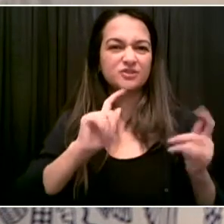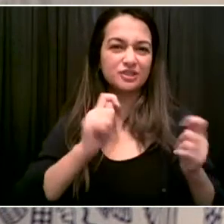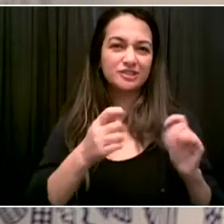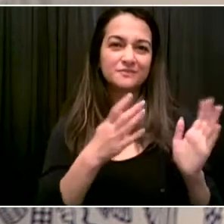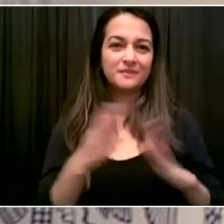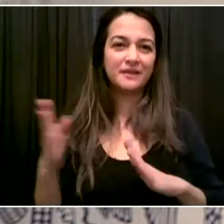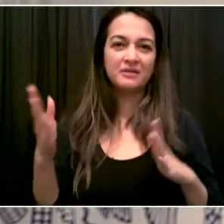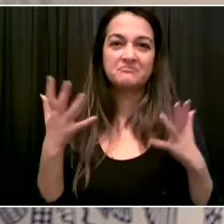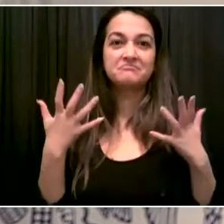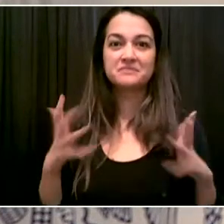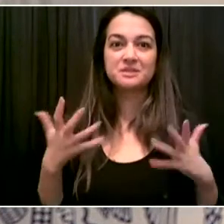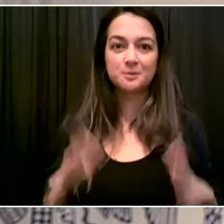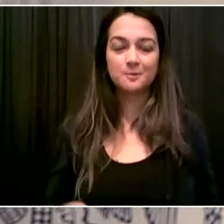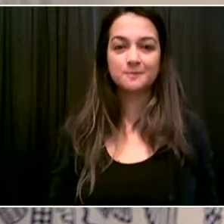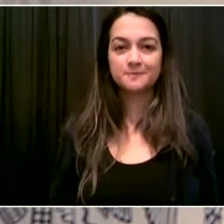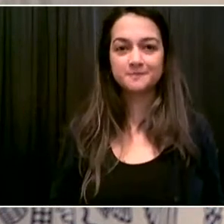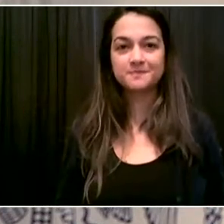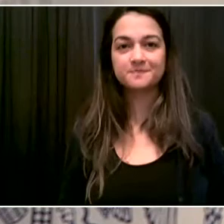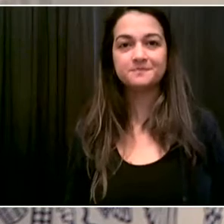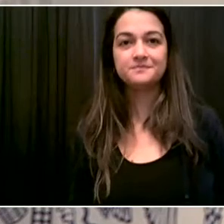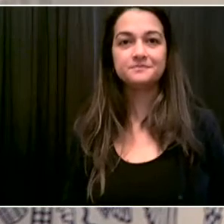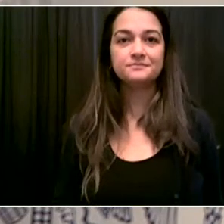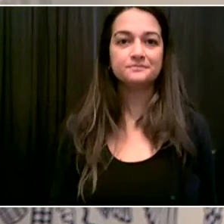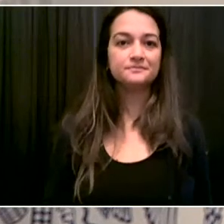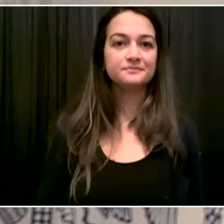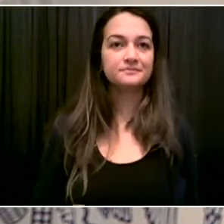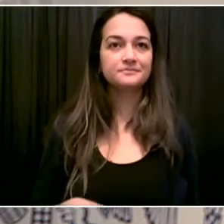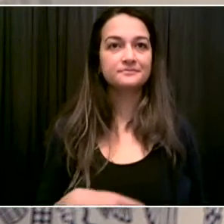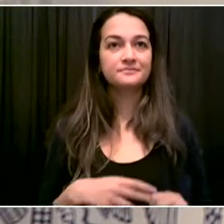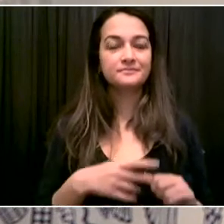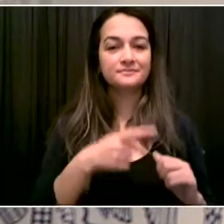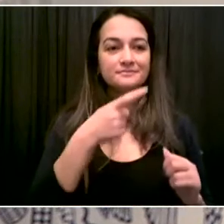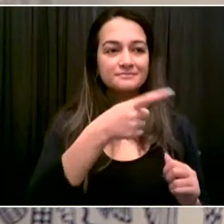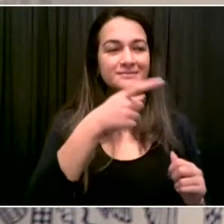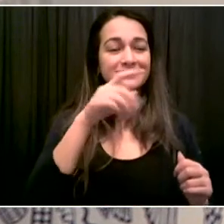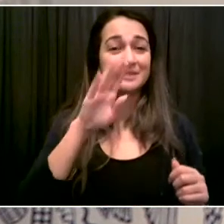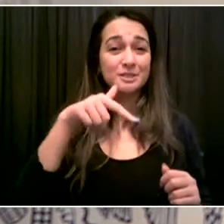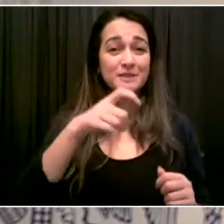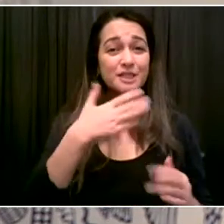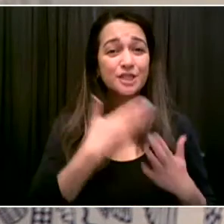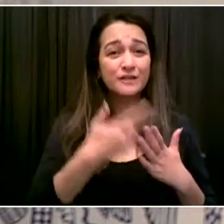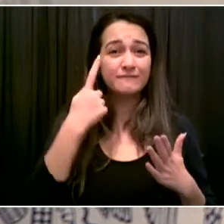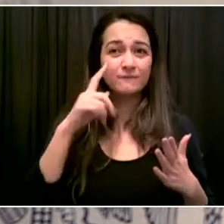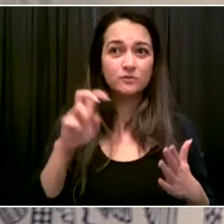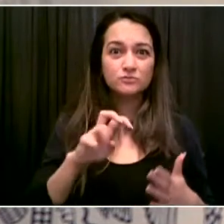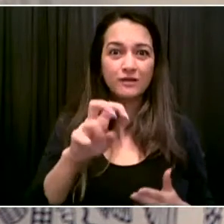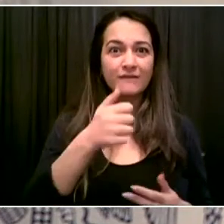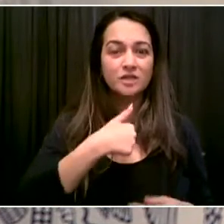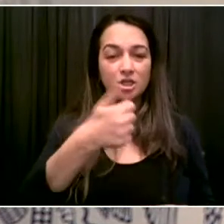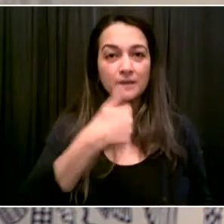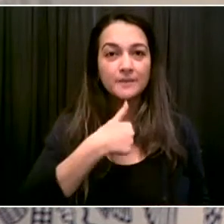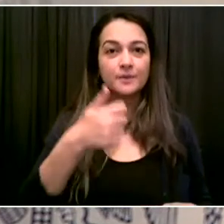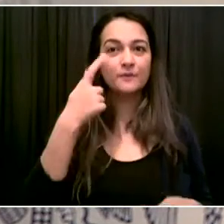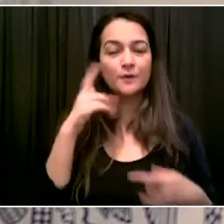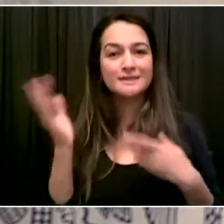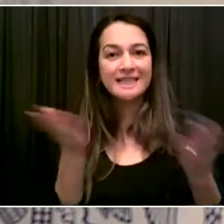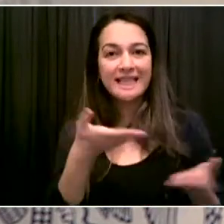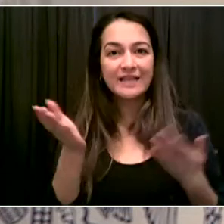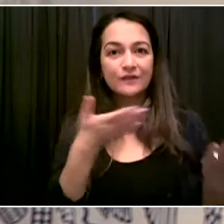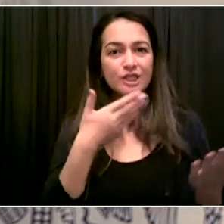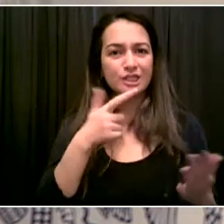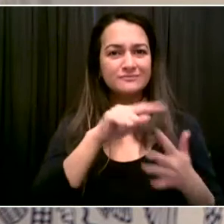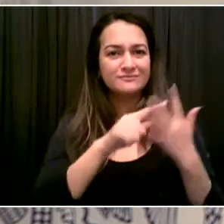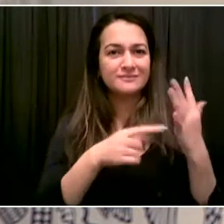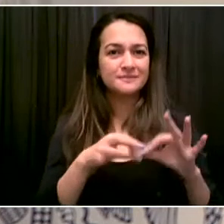conversation about whether we need some of the highways we have today. We have time for two more for today. The next is